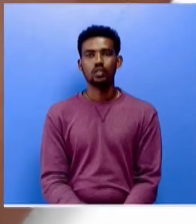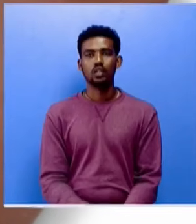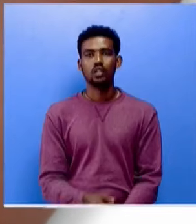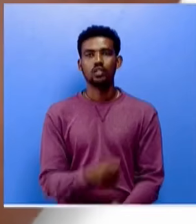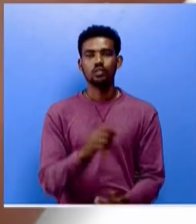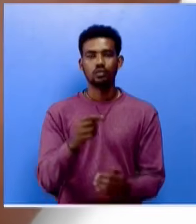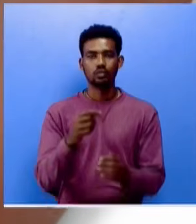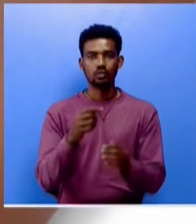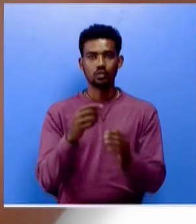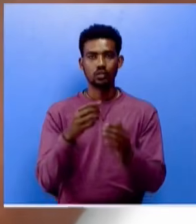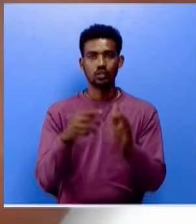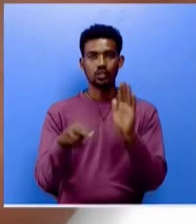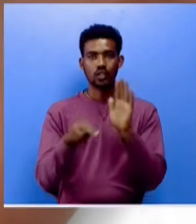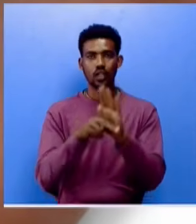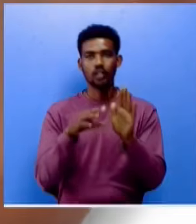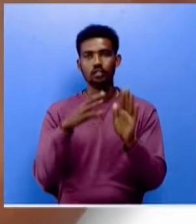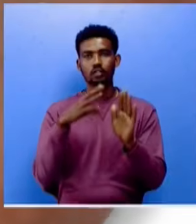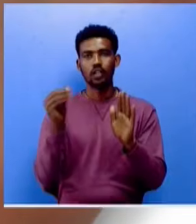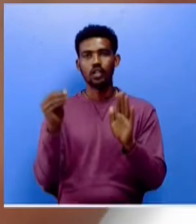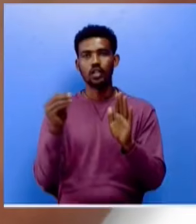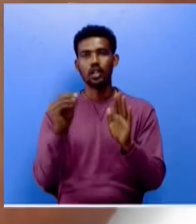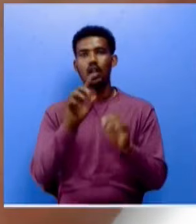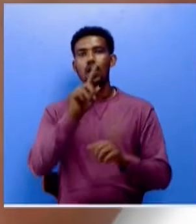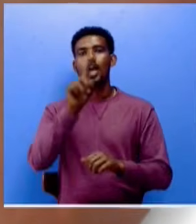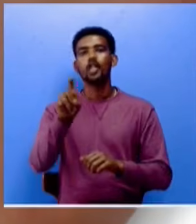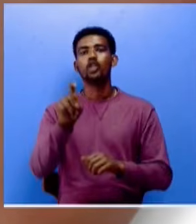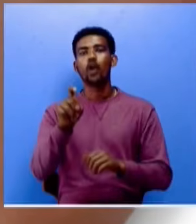this sentence.